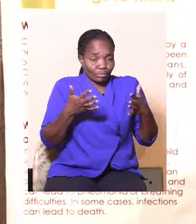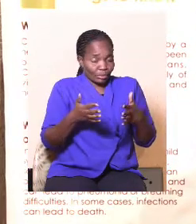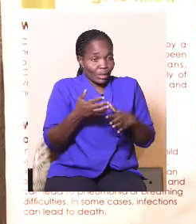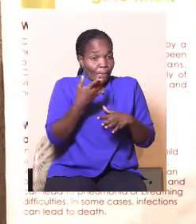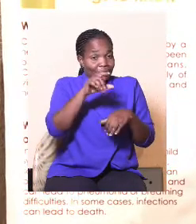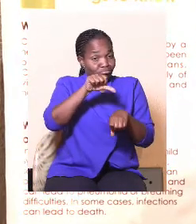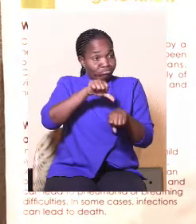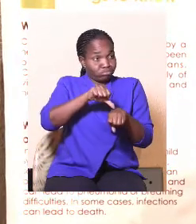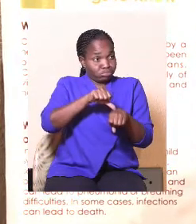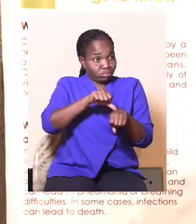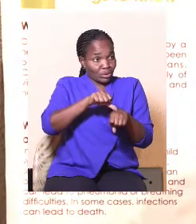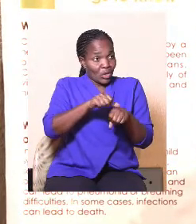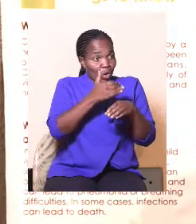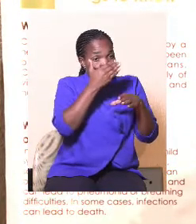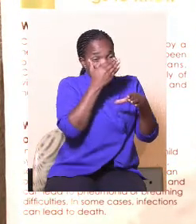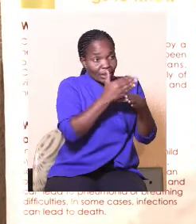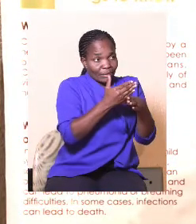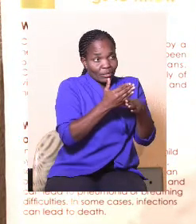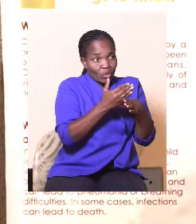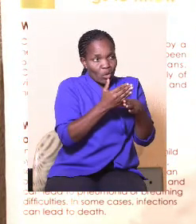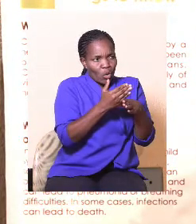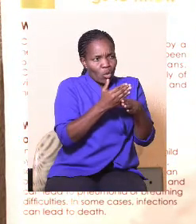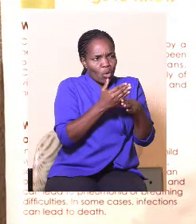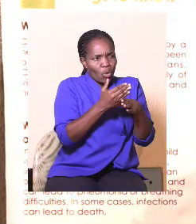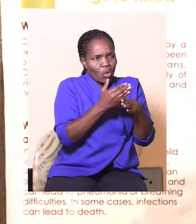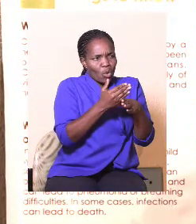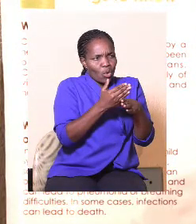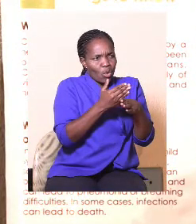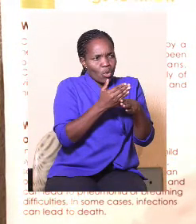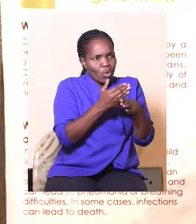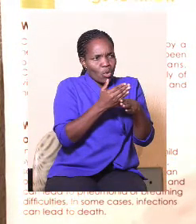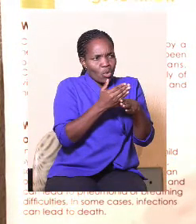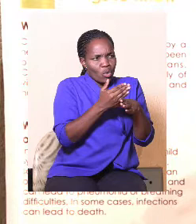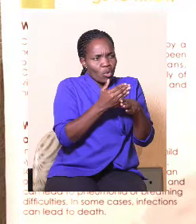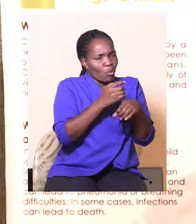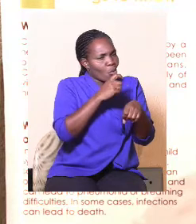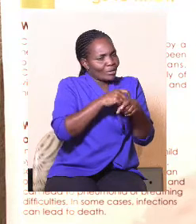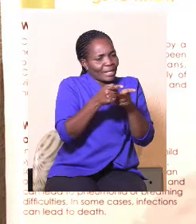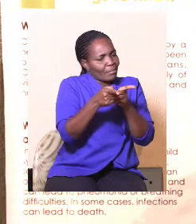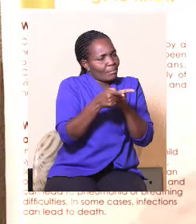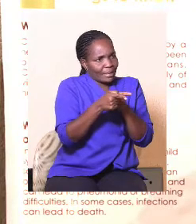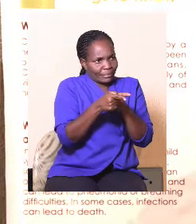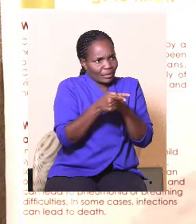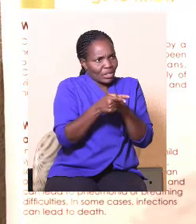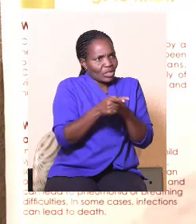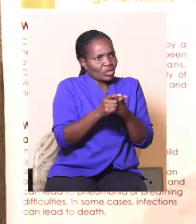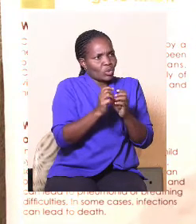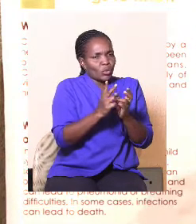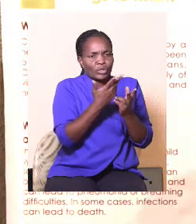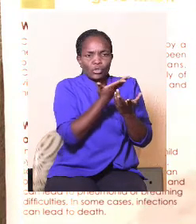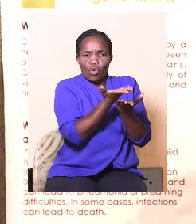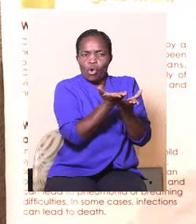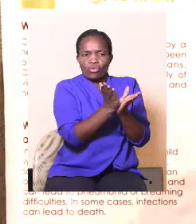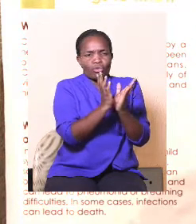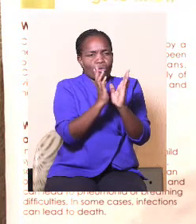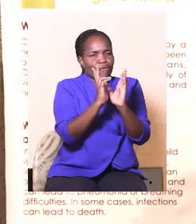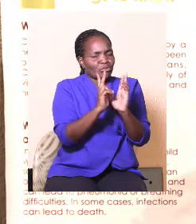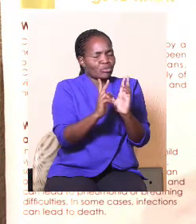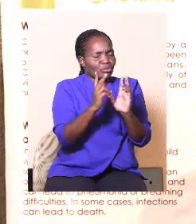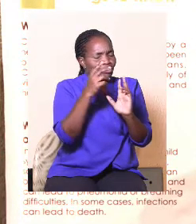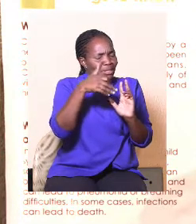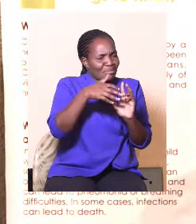Unfortunately, we were working under a very significant time constraint. We could not consult all the Namibians that we want